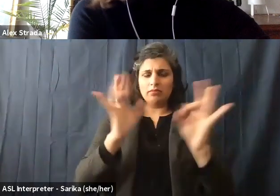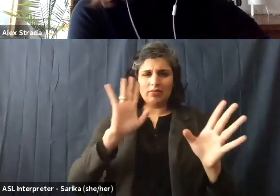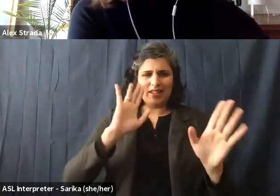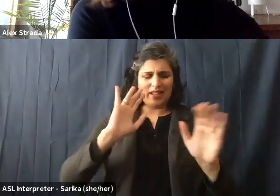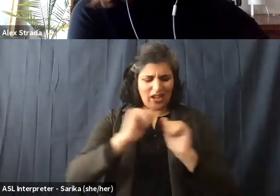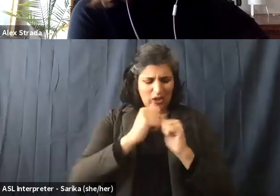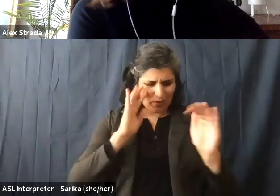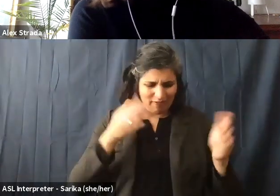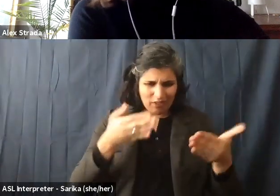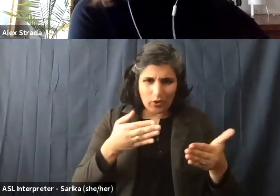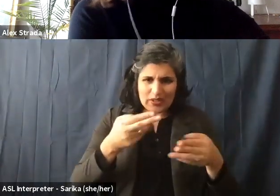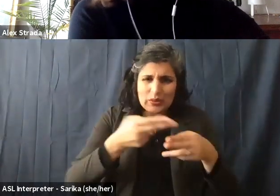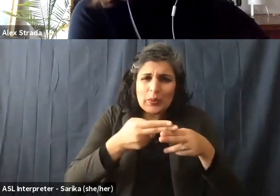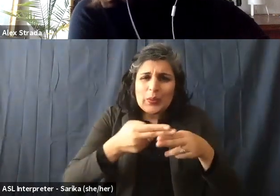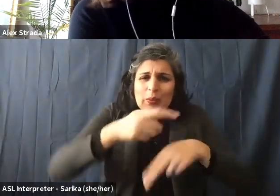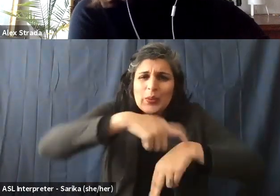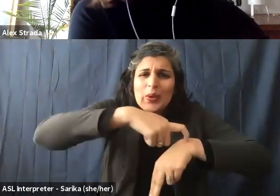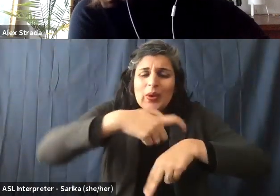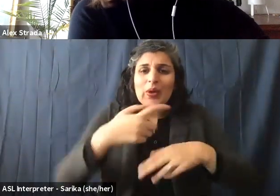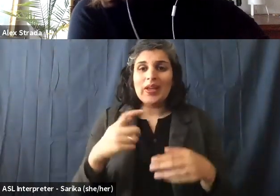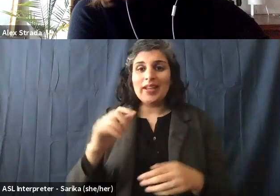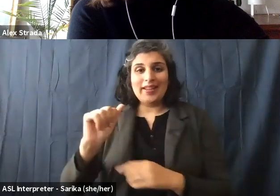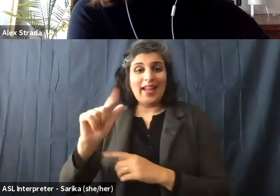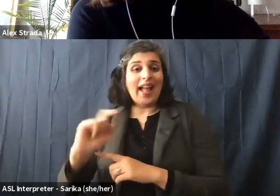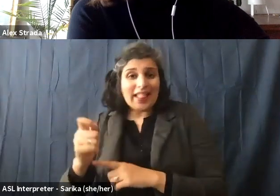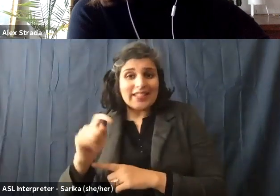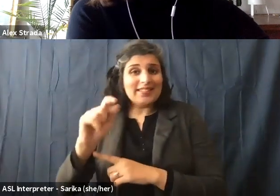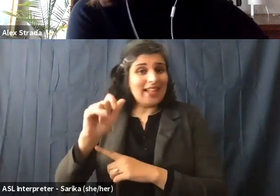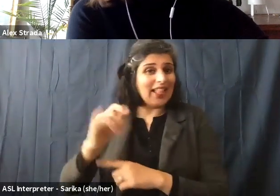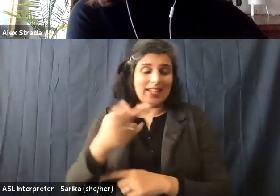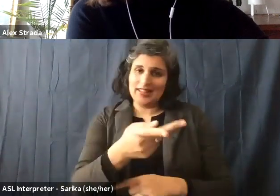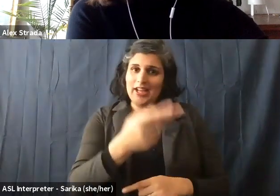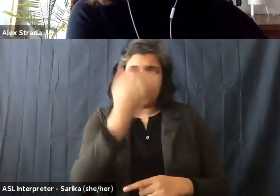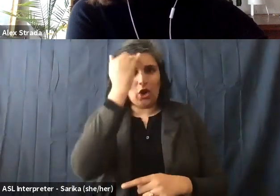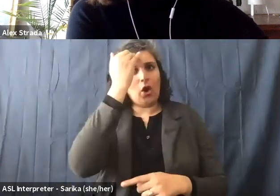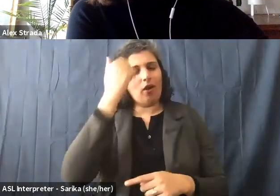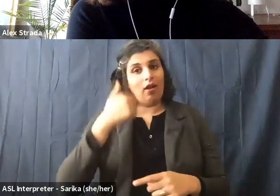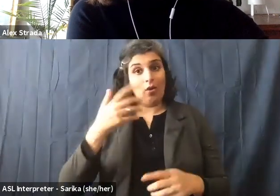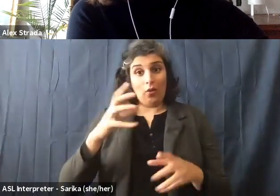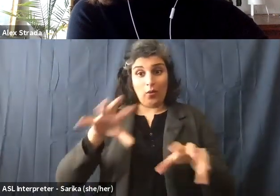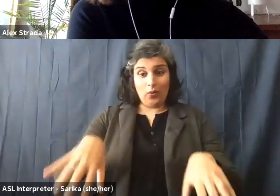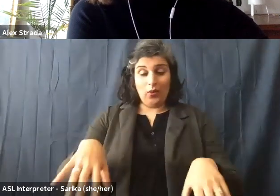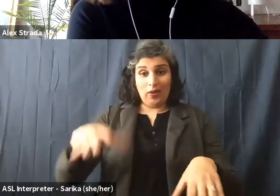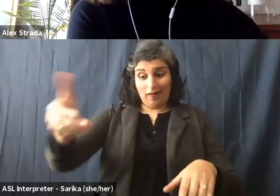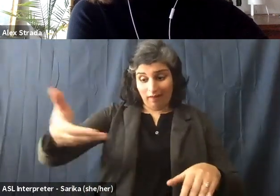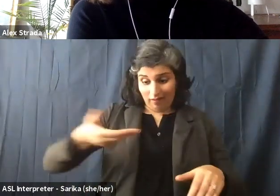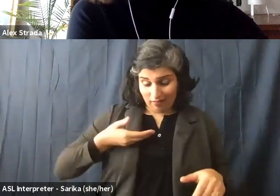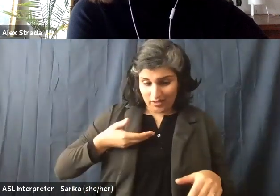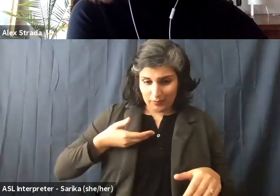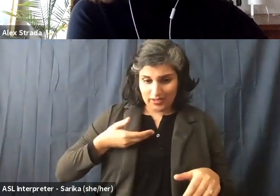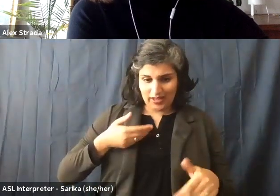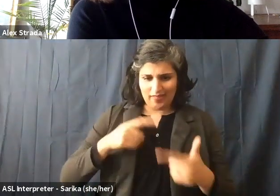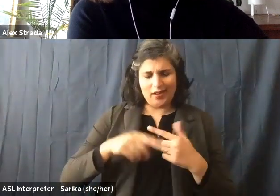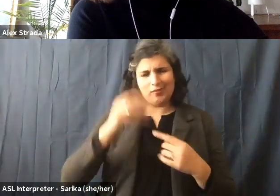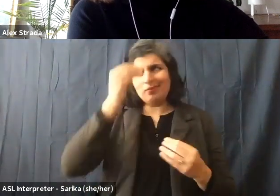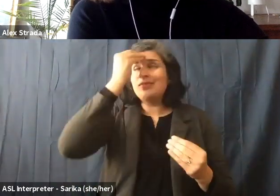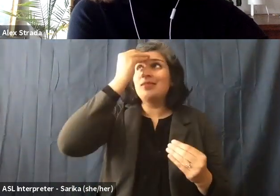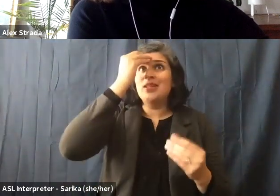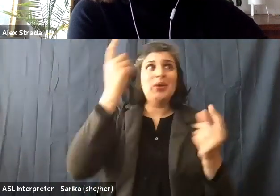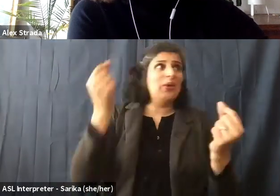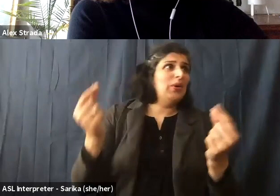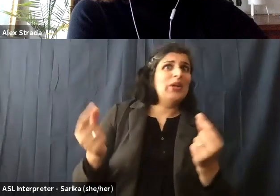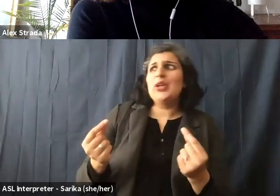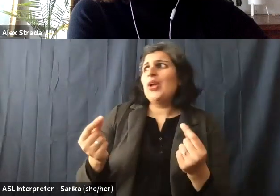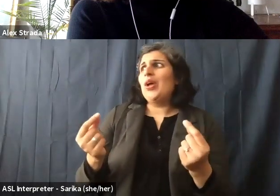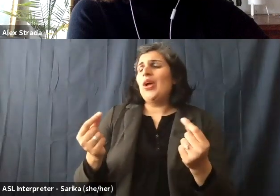period because there was so much. And Alex and Tally know that when I got the invitation, I was sort of going round and round about what to do because there were so